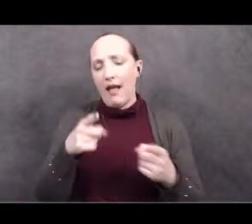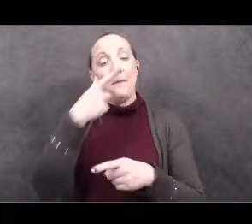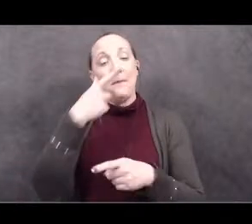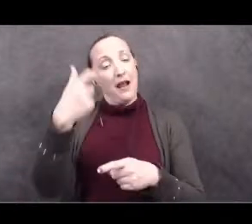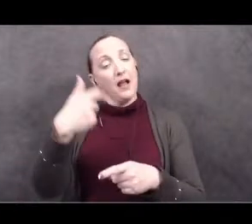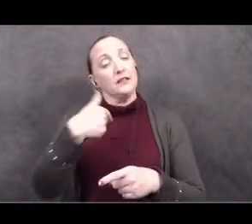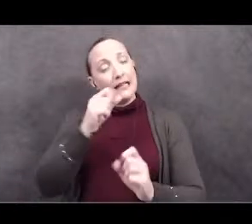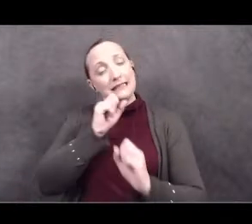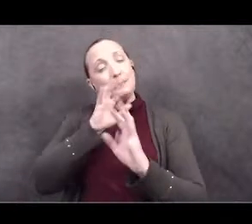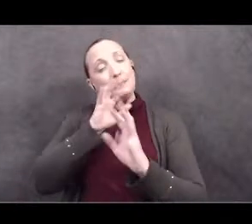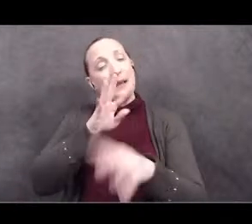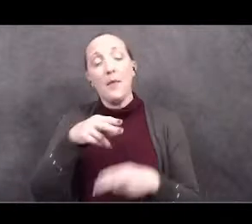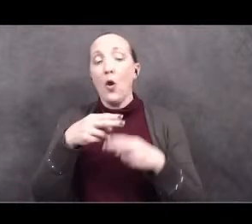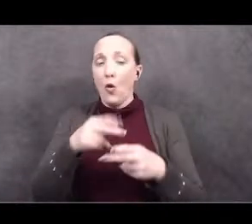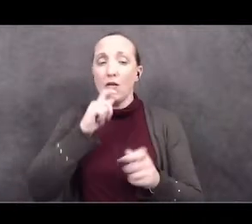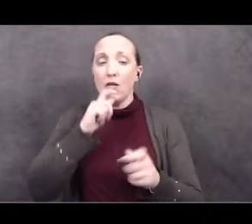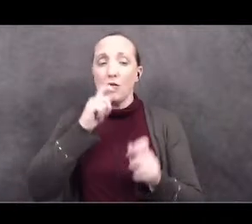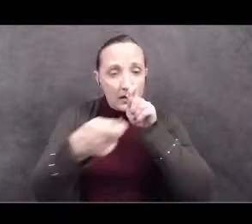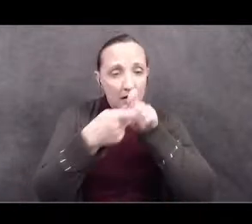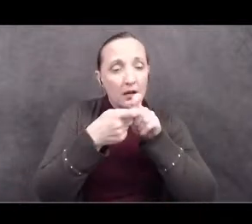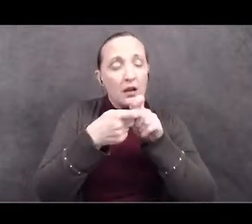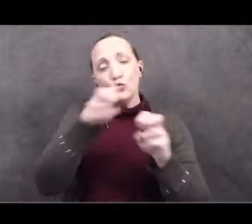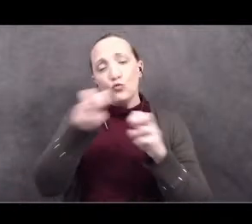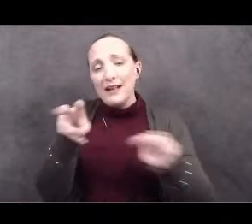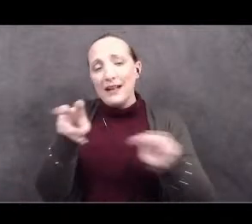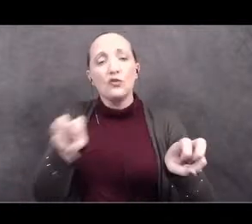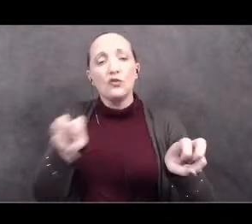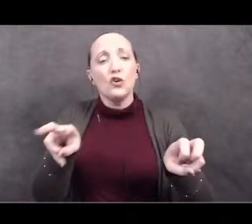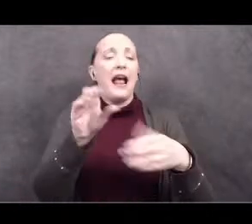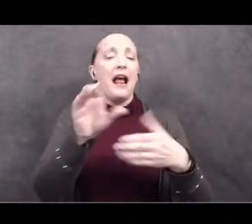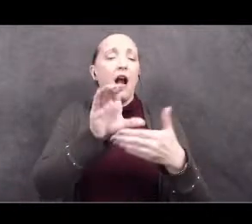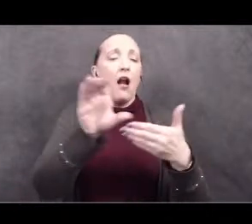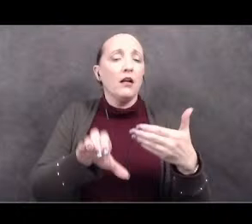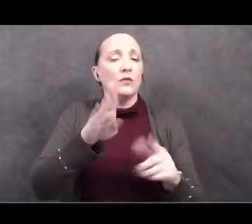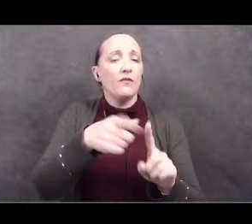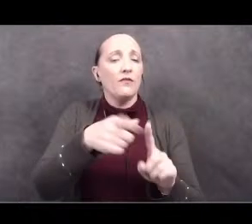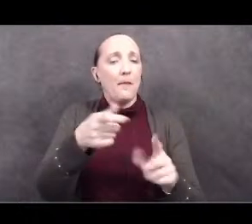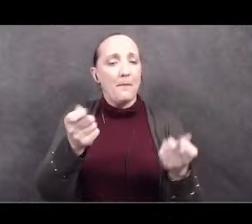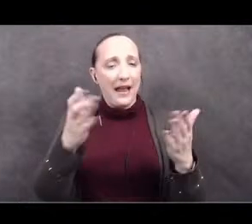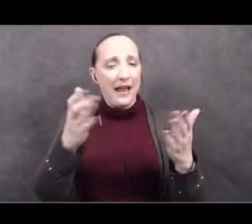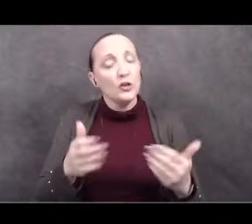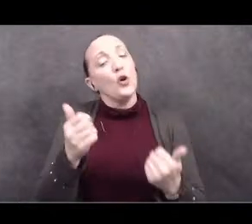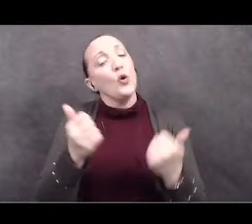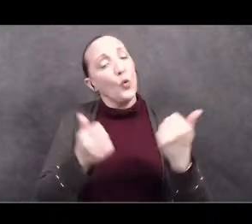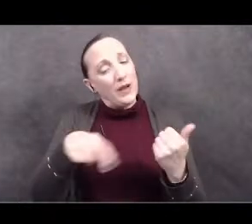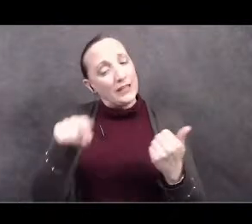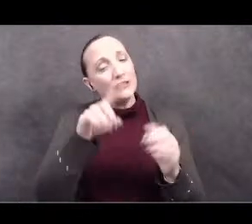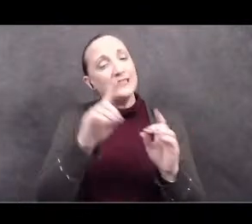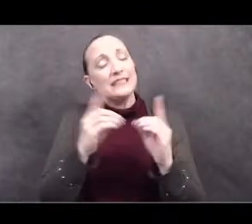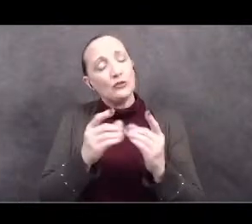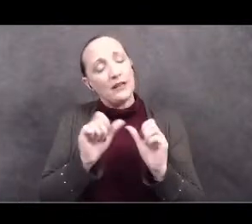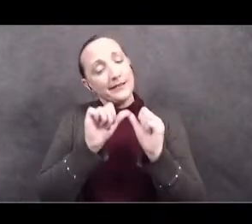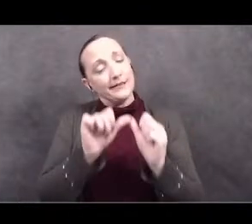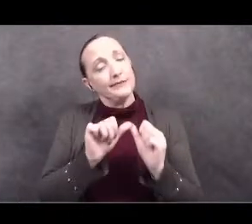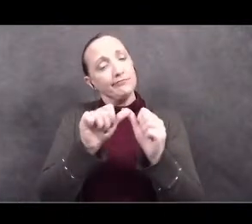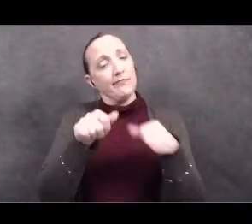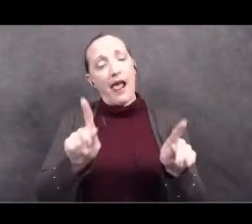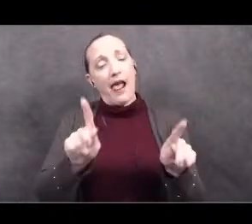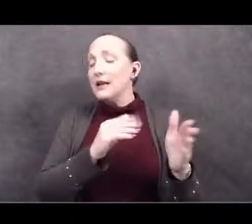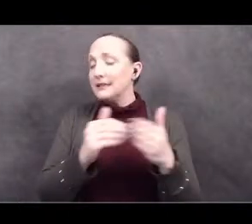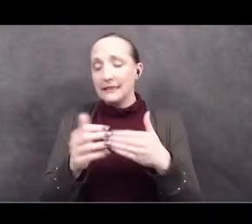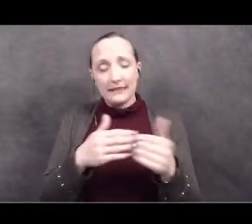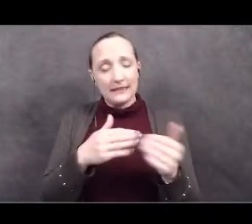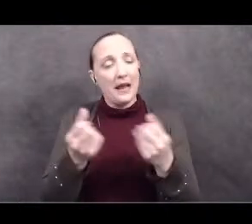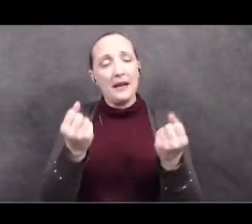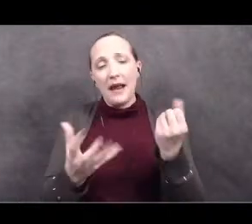retaliation transfers and consequences by our managers which the district has continually allowed despite numerous complaints